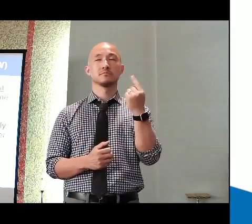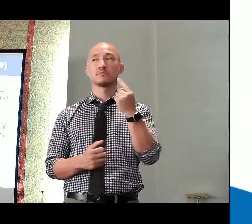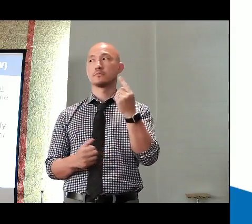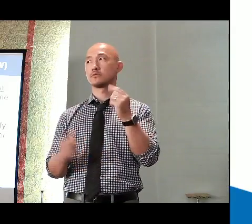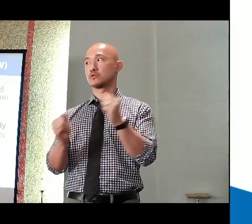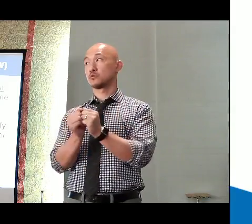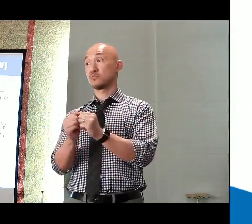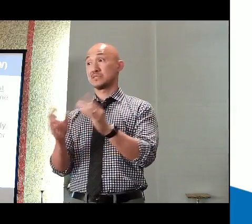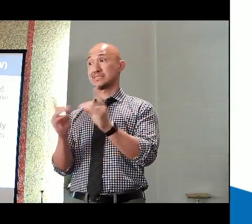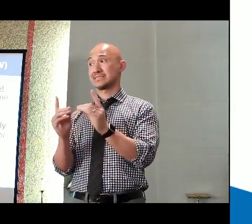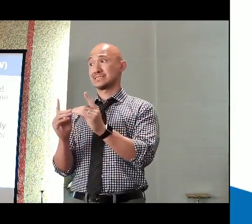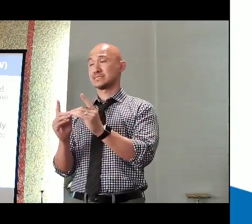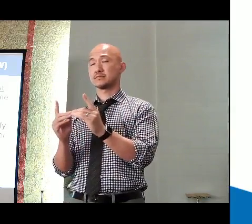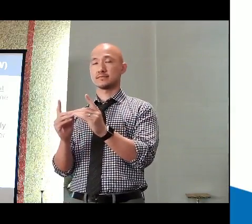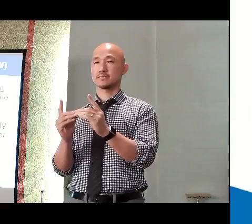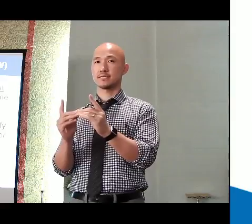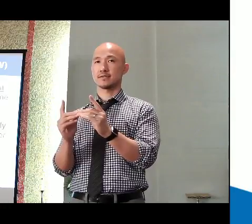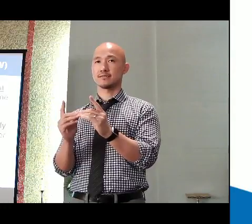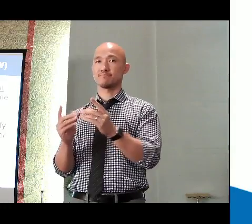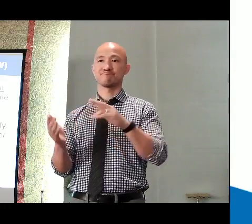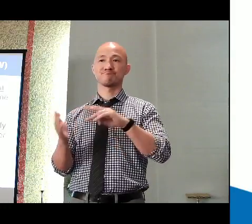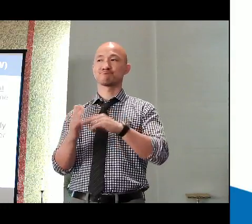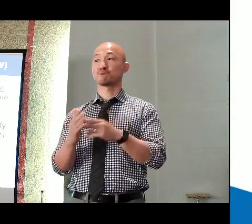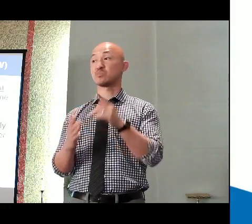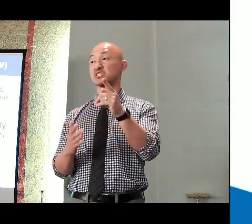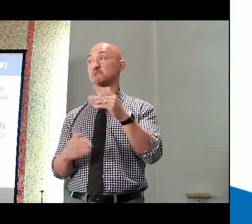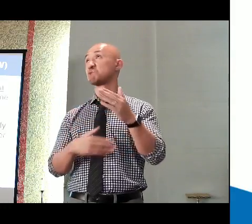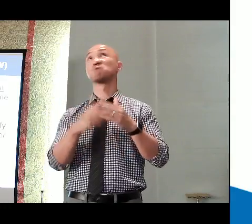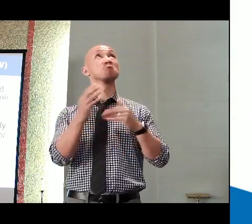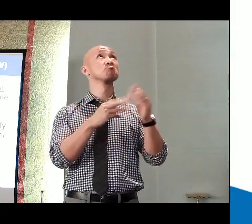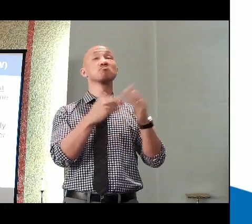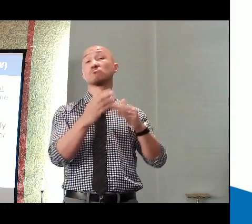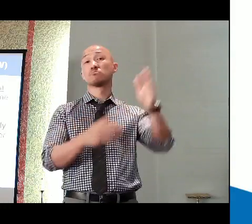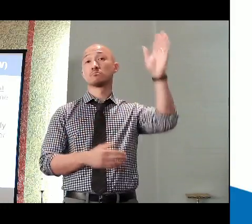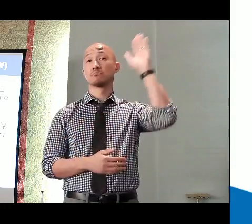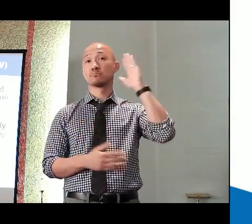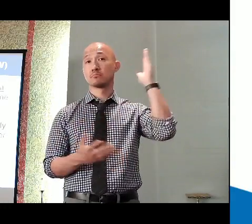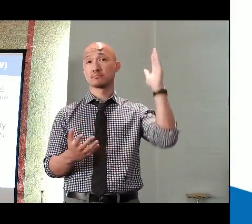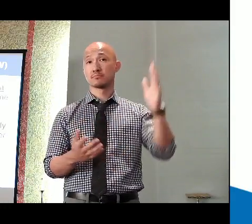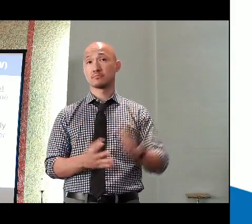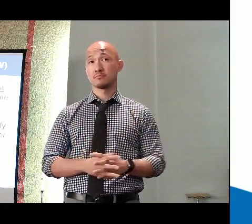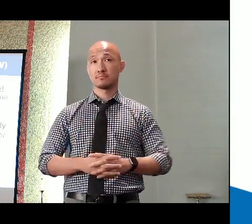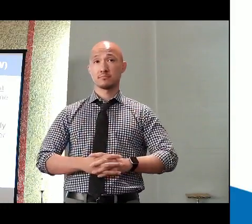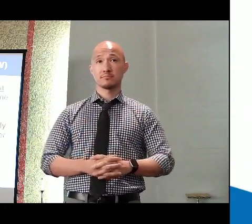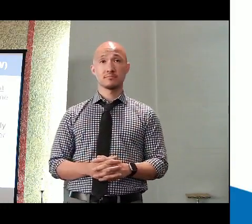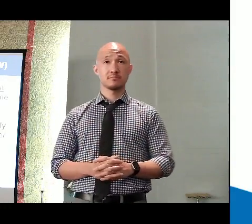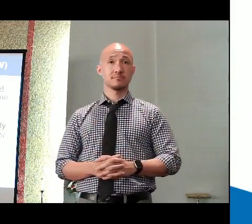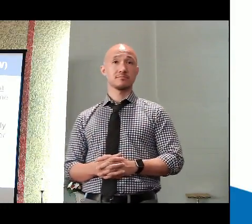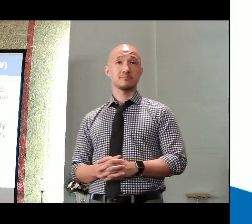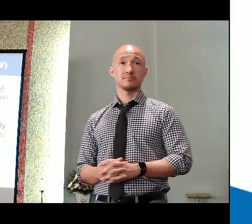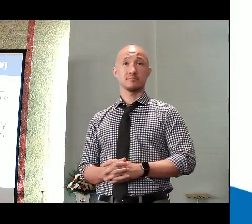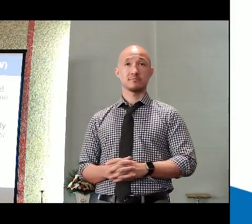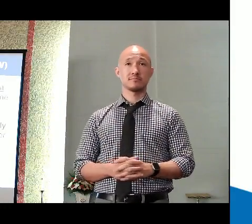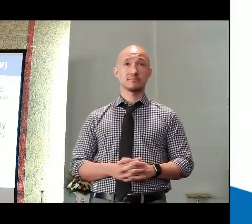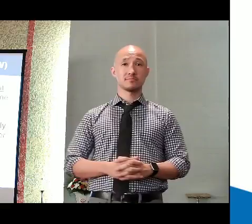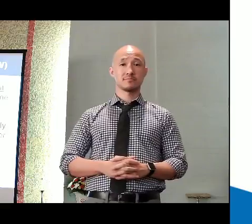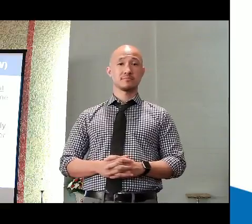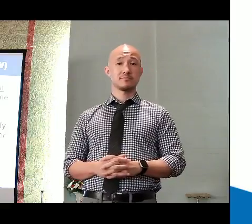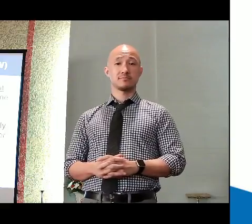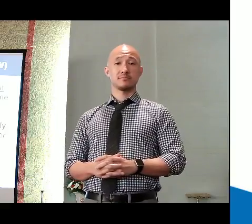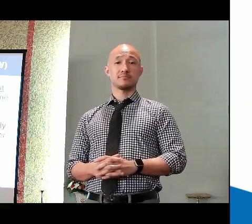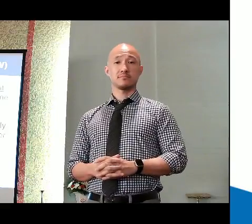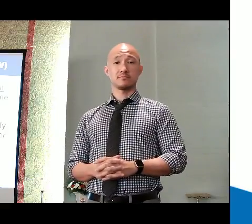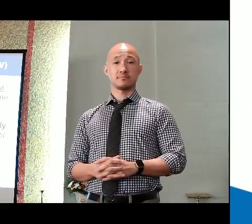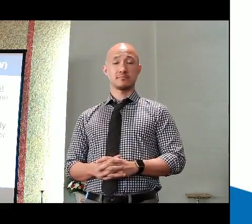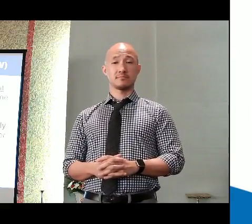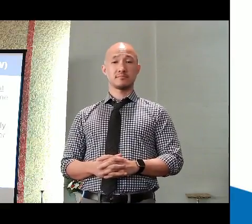bought into Satan, what Satan is selling out there. So the gist of this passage that I just shared with you in 1